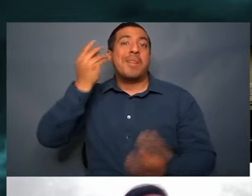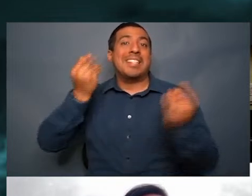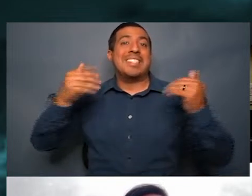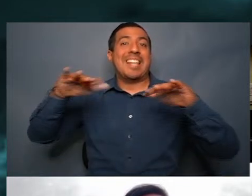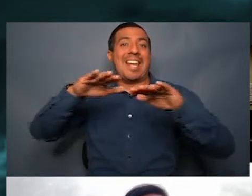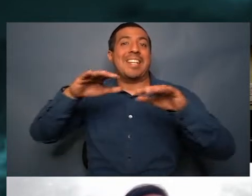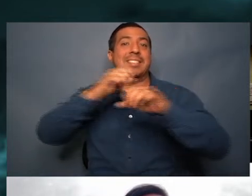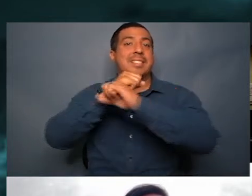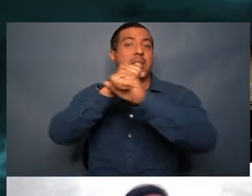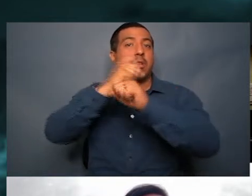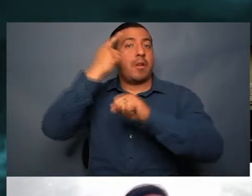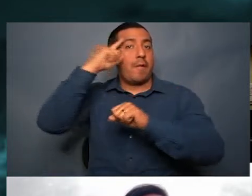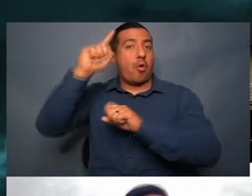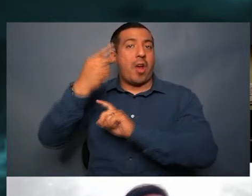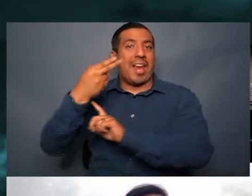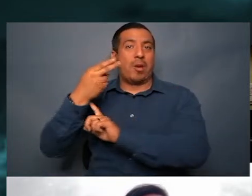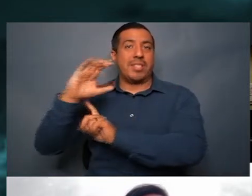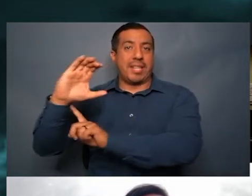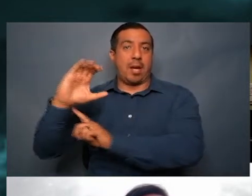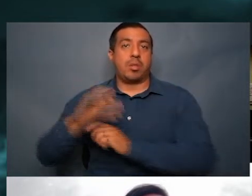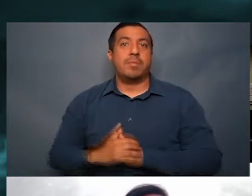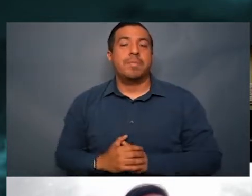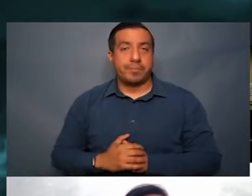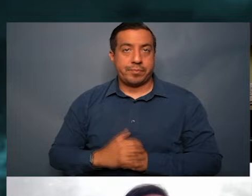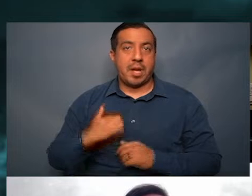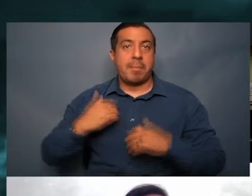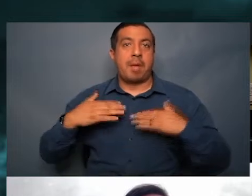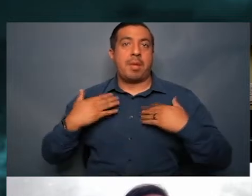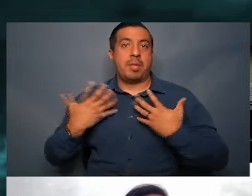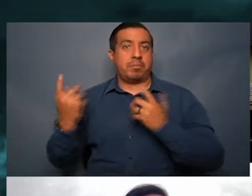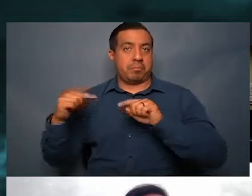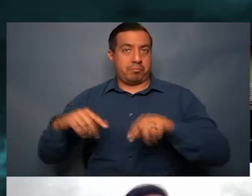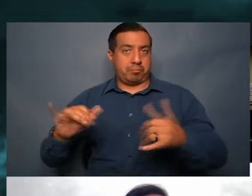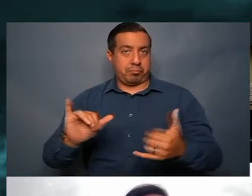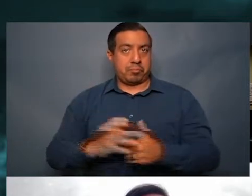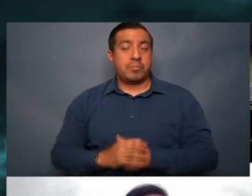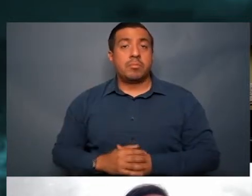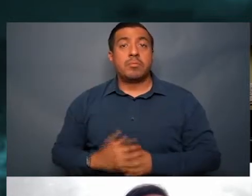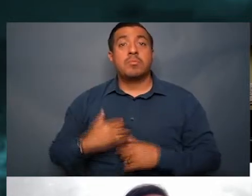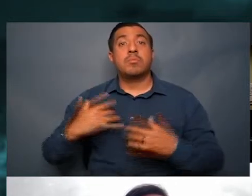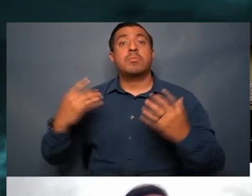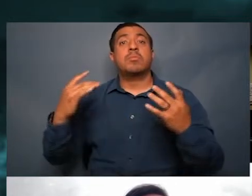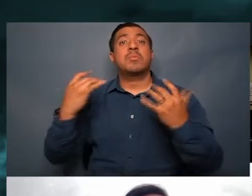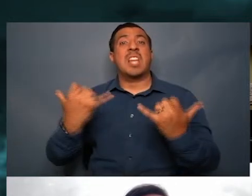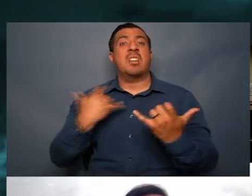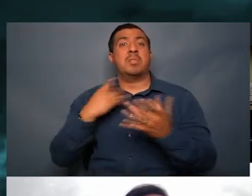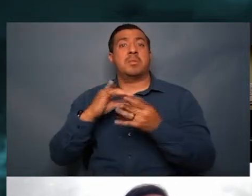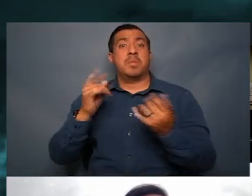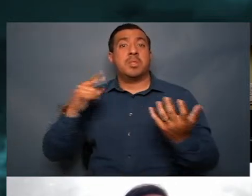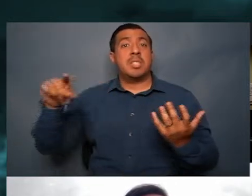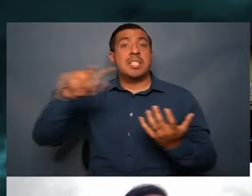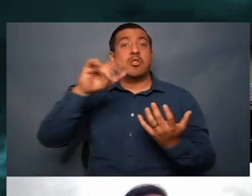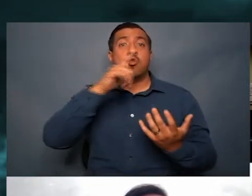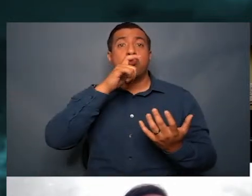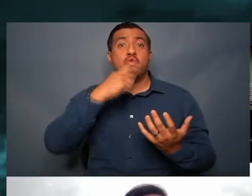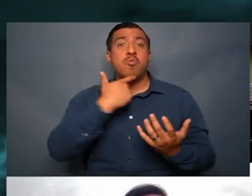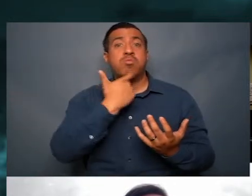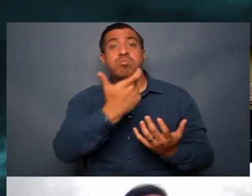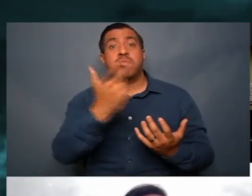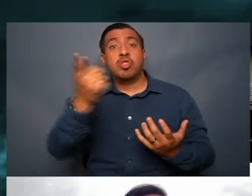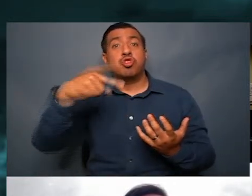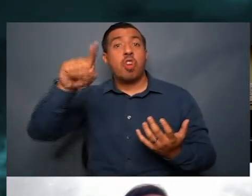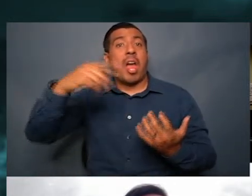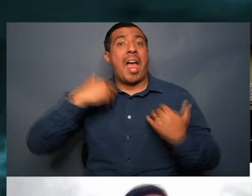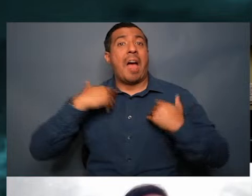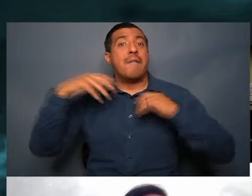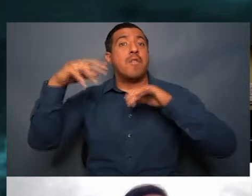Harris County. Glad to be here. I want to say quickly for everyone that's dialed in, if you have a question, you want to type that